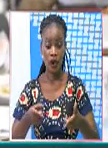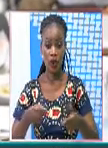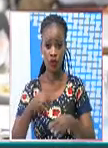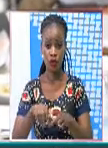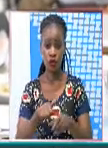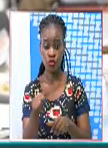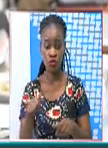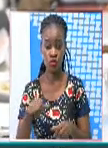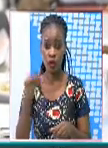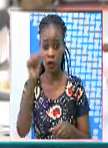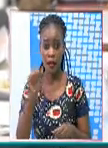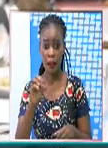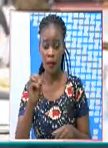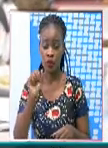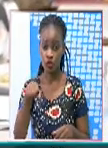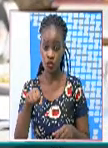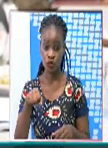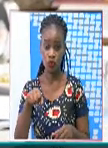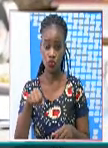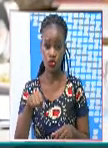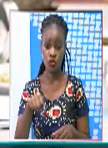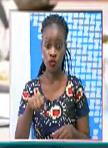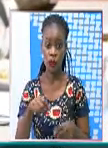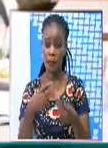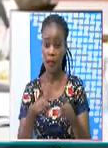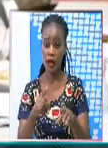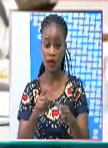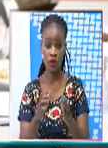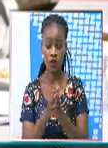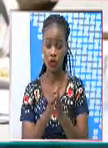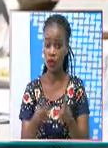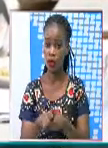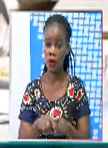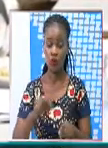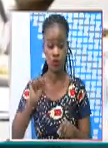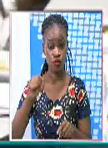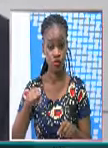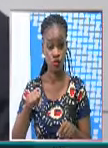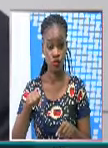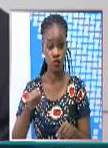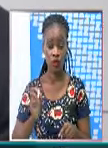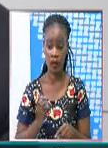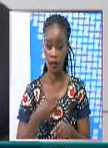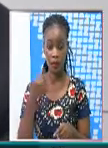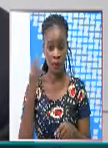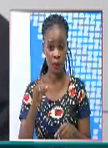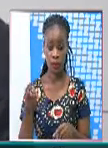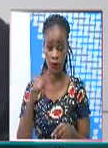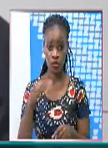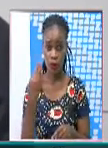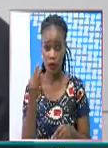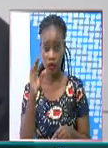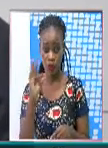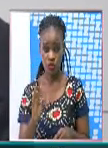way. So we should be able to make a difference. And we can, if you use these three items you